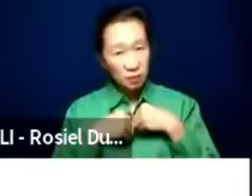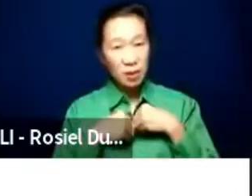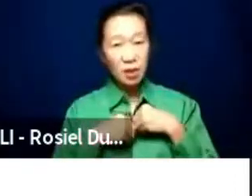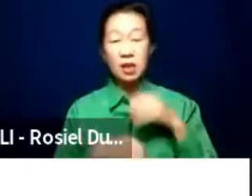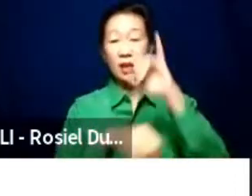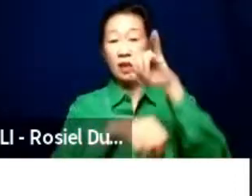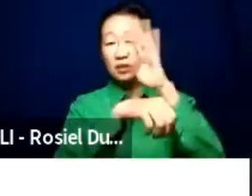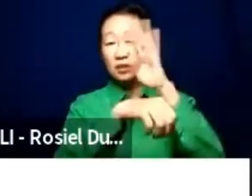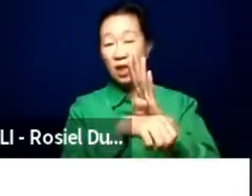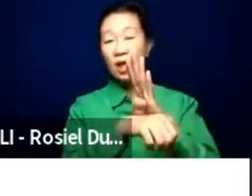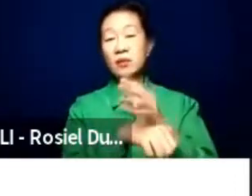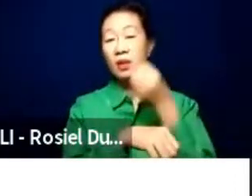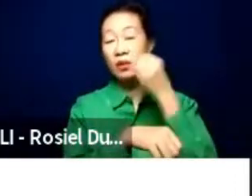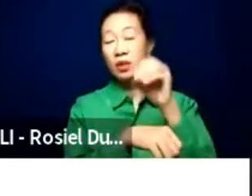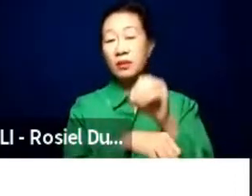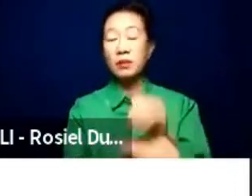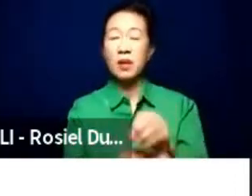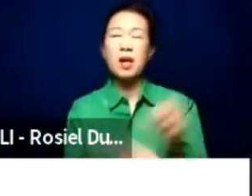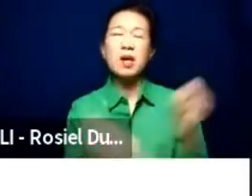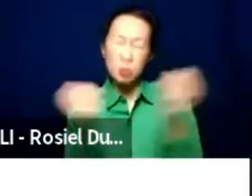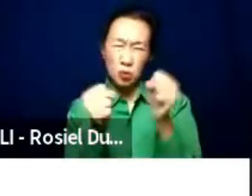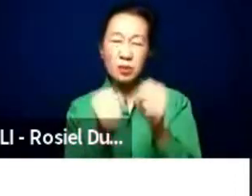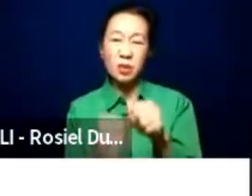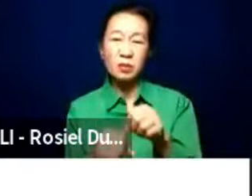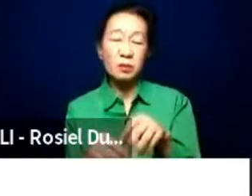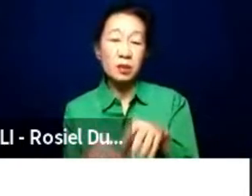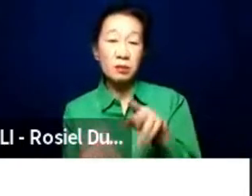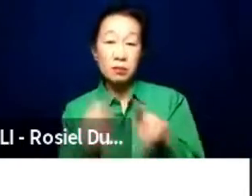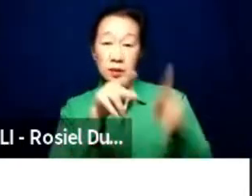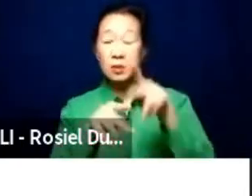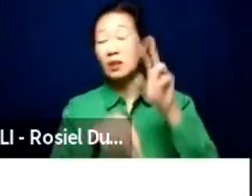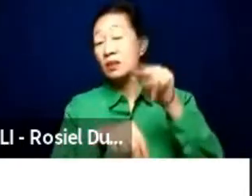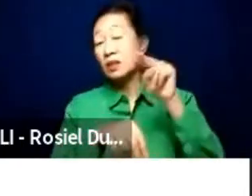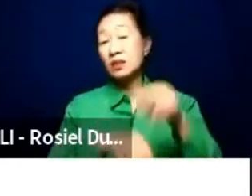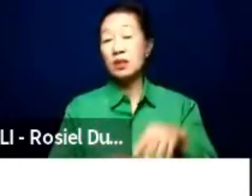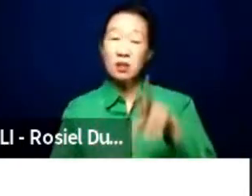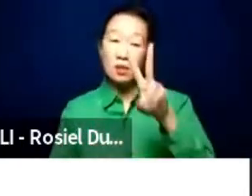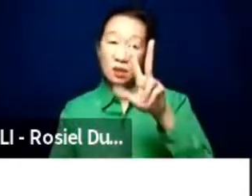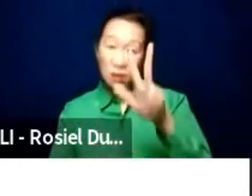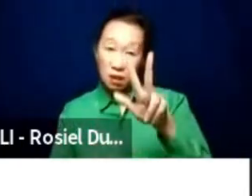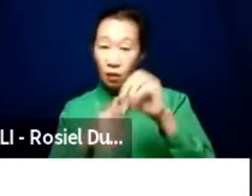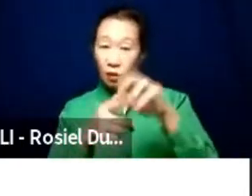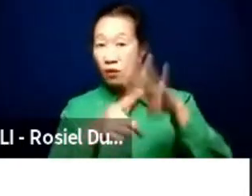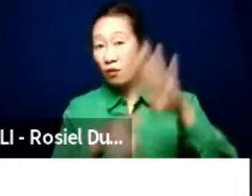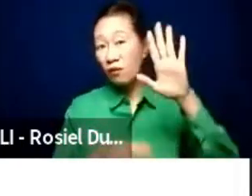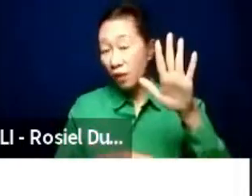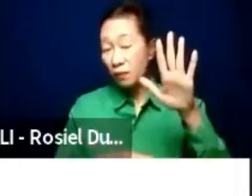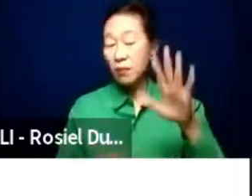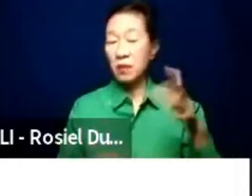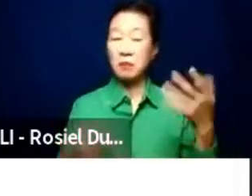small crew of 3 to 8 individuals, maybe 3 to 5 individuals, may kanya-kanya silang